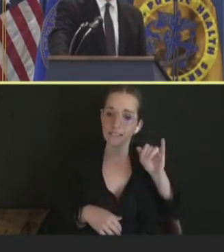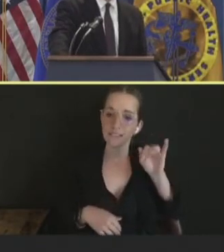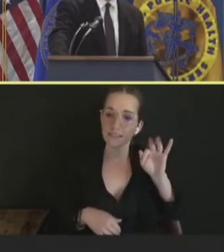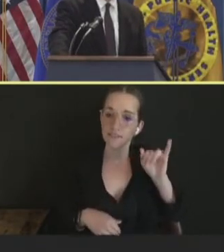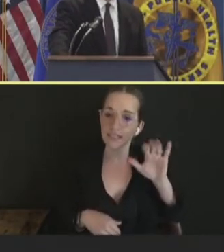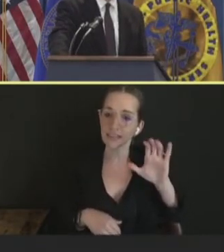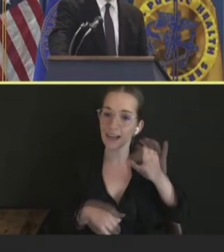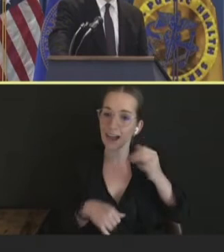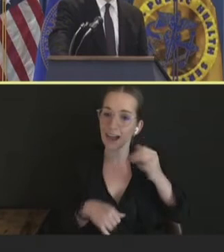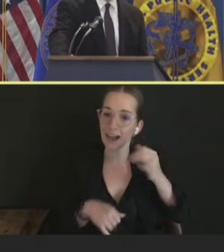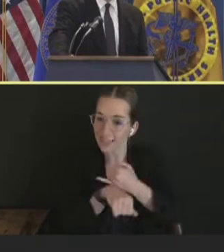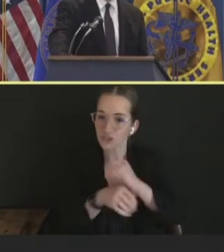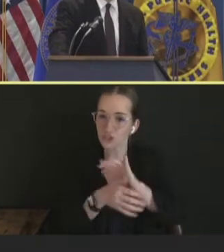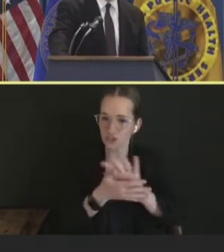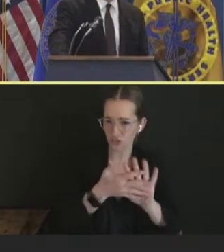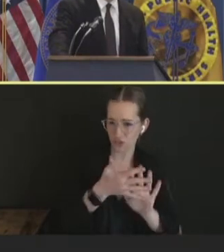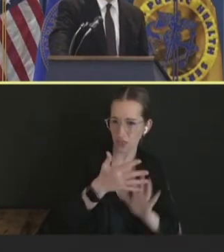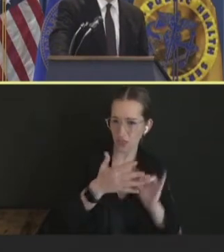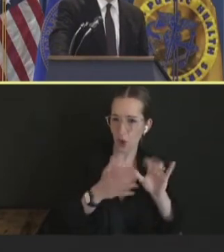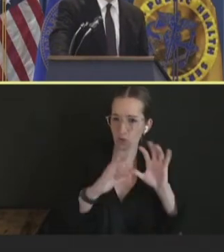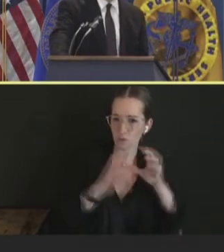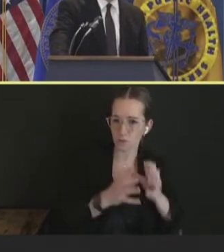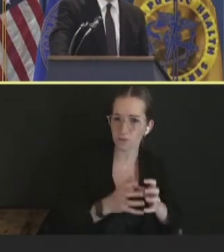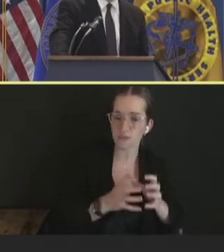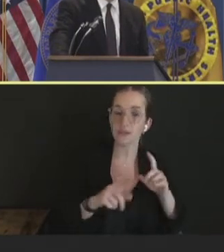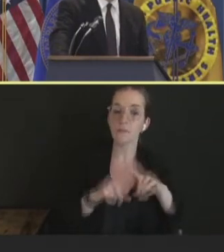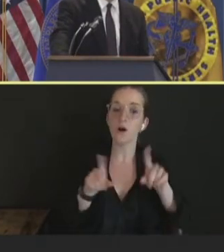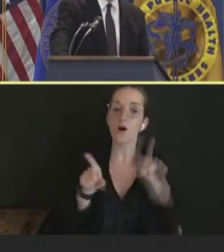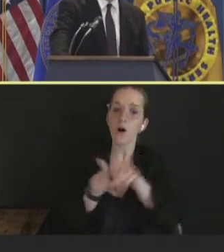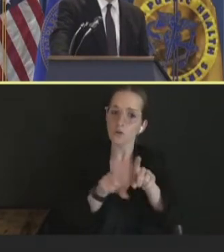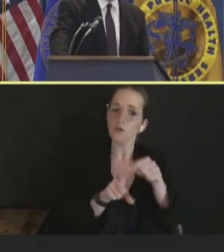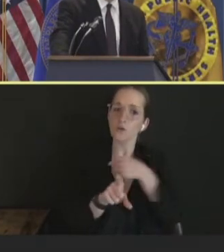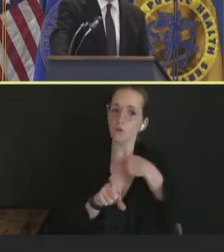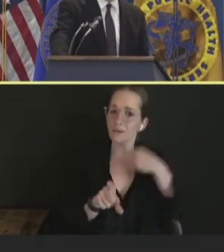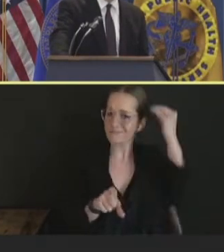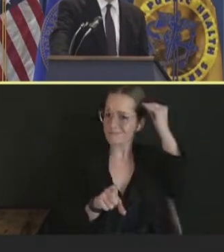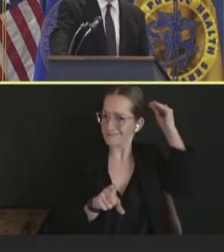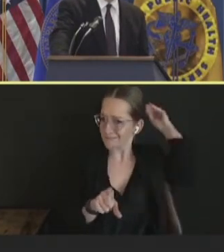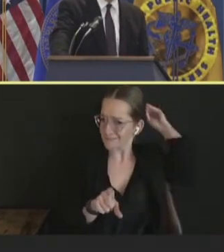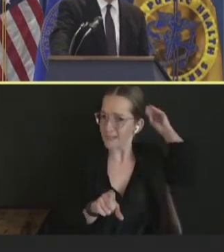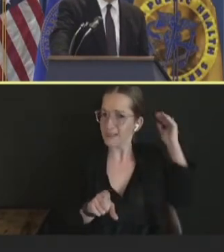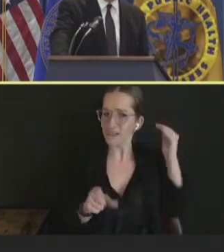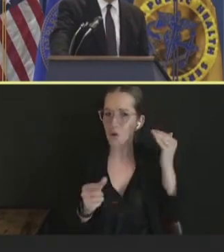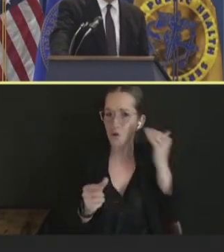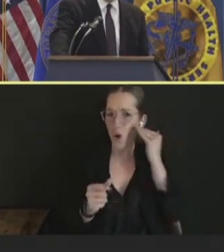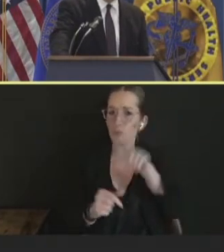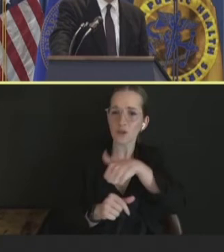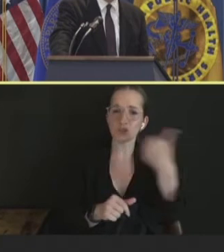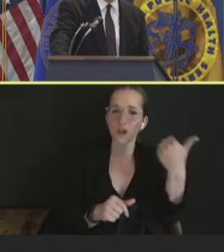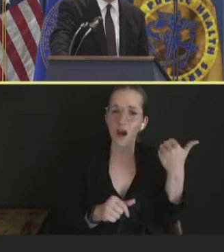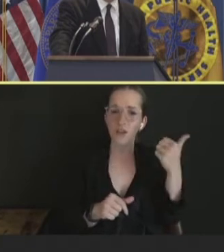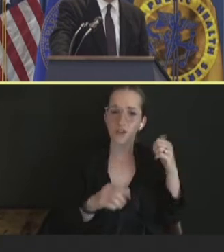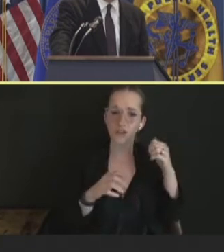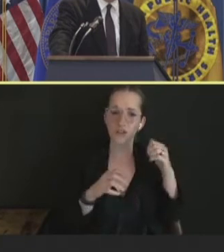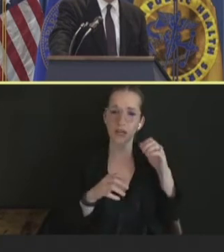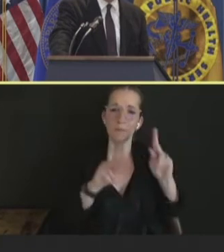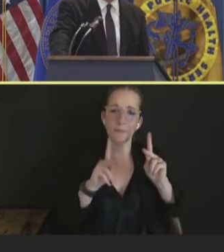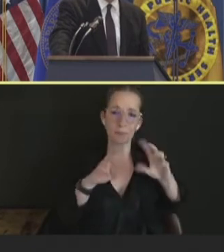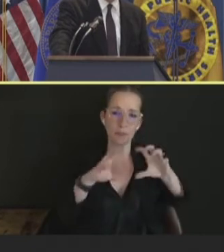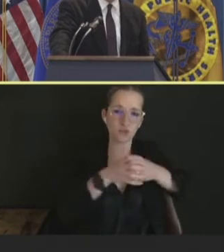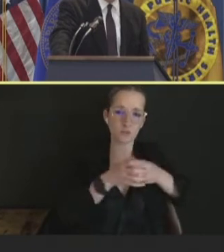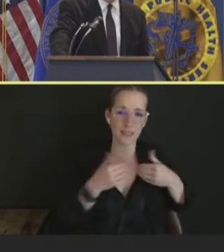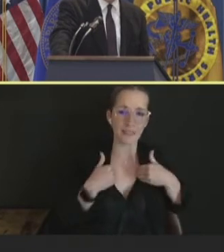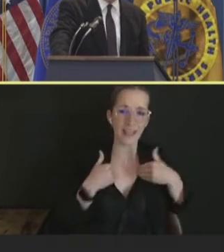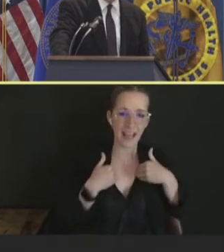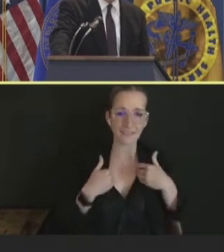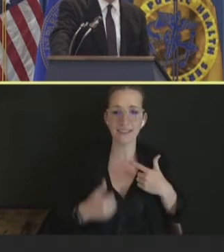reflecting our broader awareness of the fact that there are other subgroups that have challenges in this area: